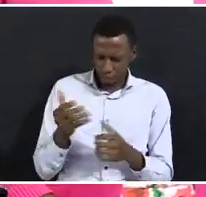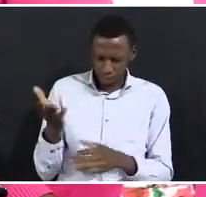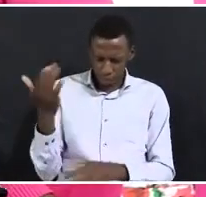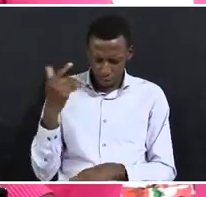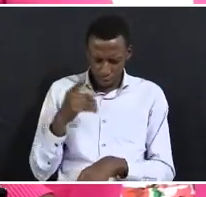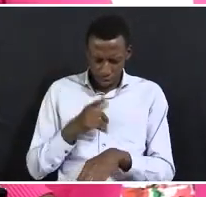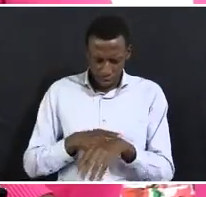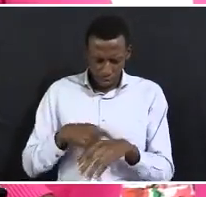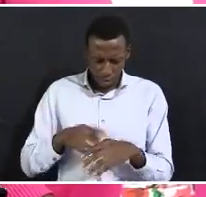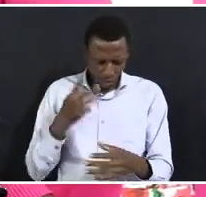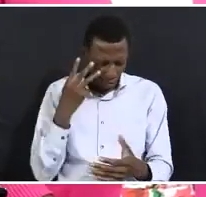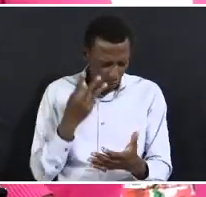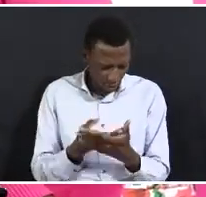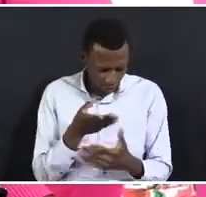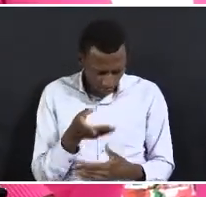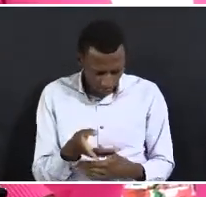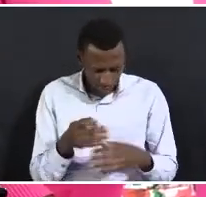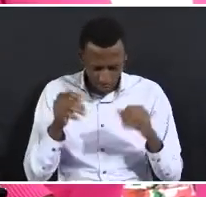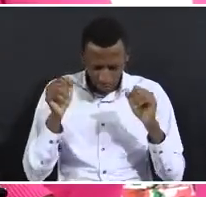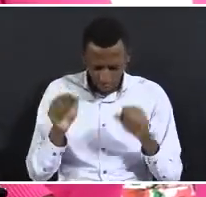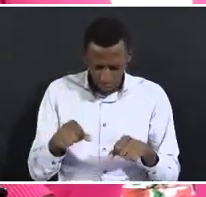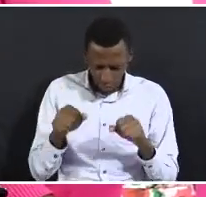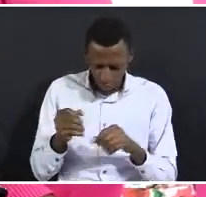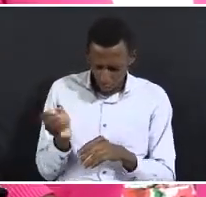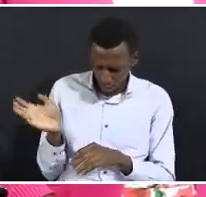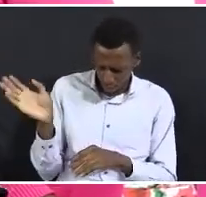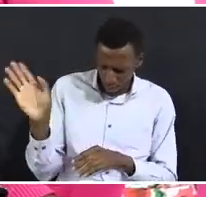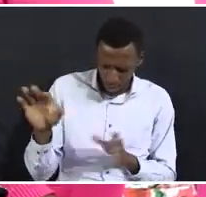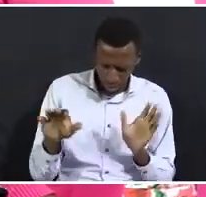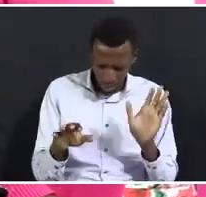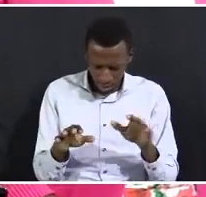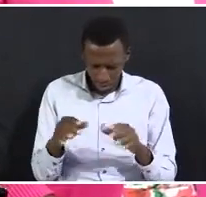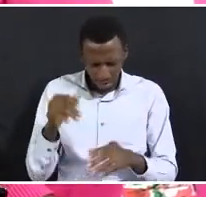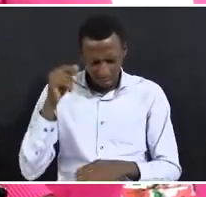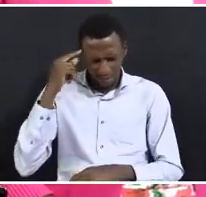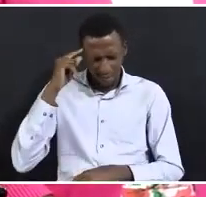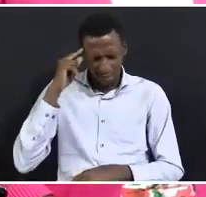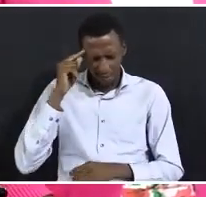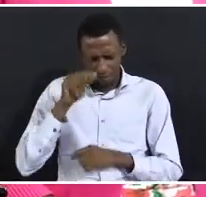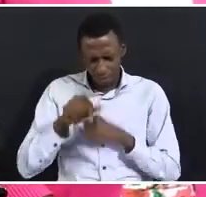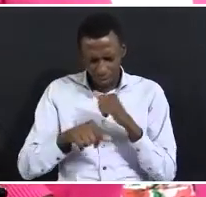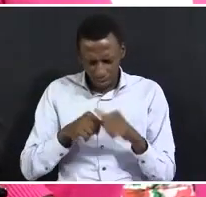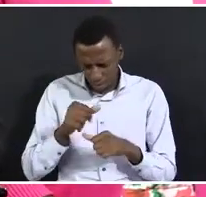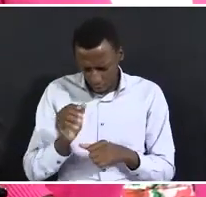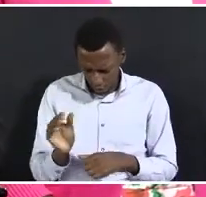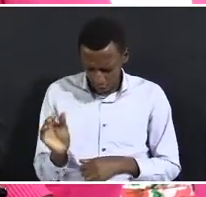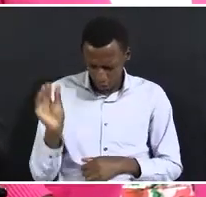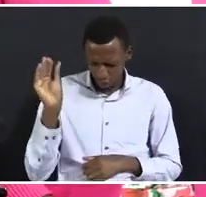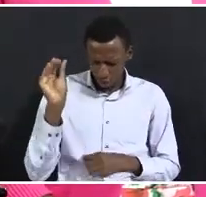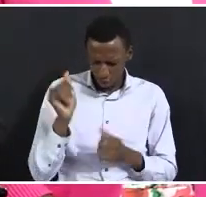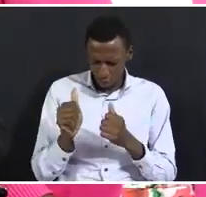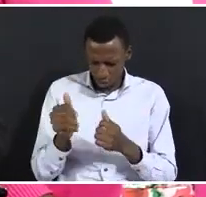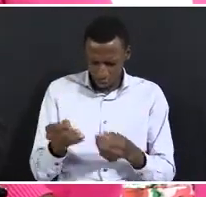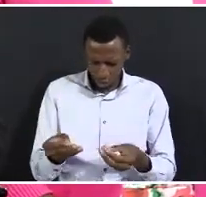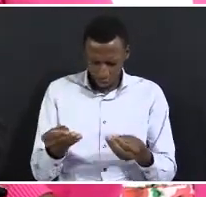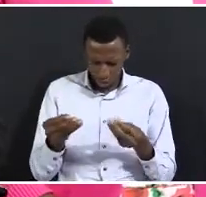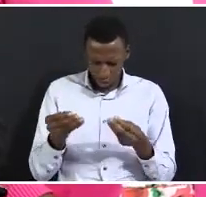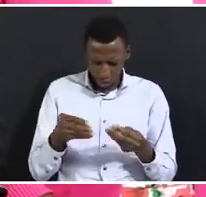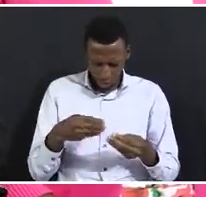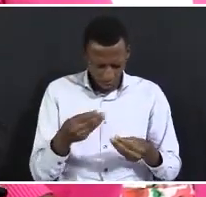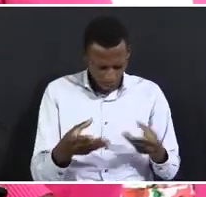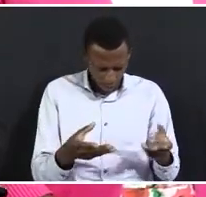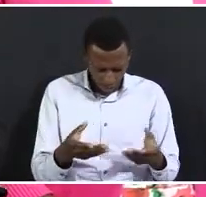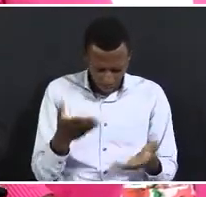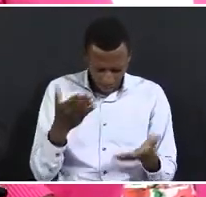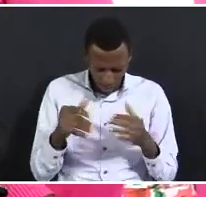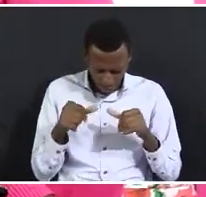we witness this, we may also go back and reflect on the vows that we gave to each other. May you continue